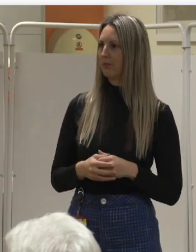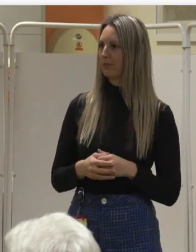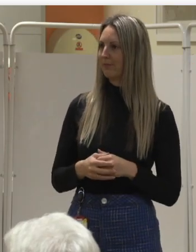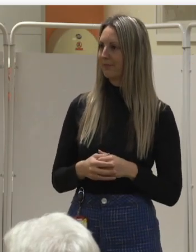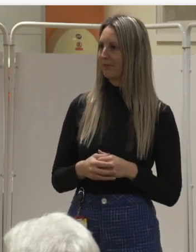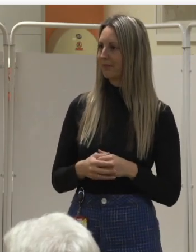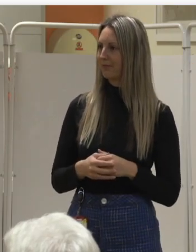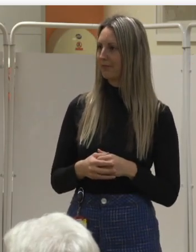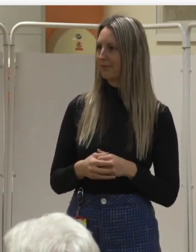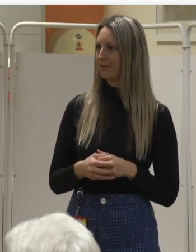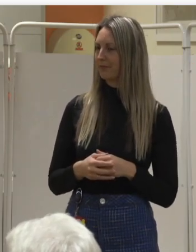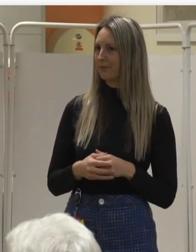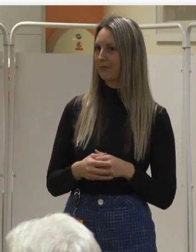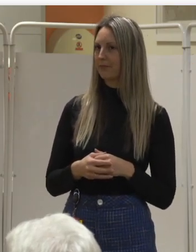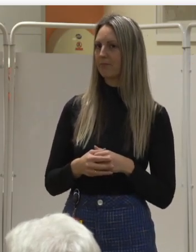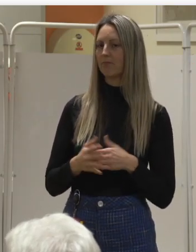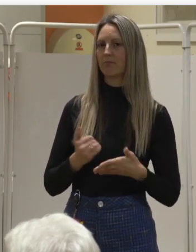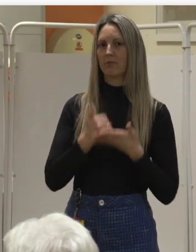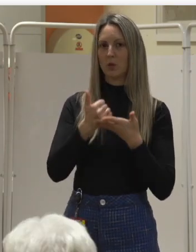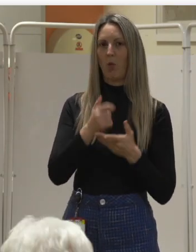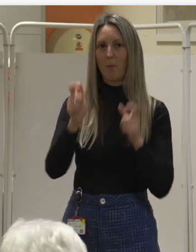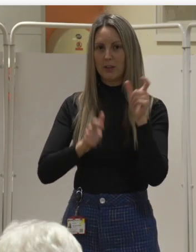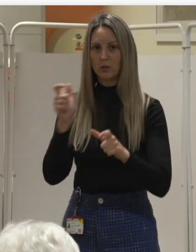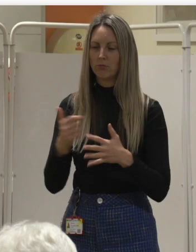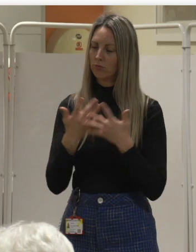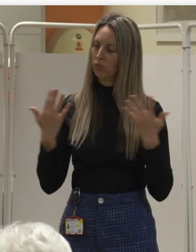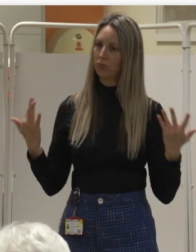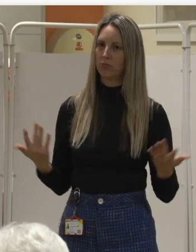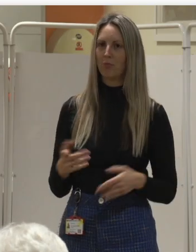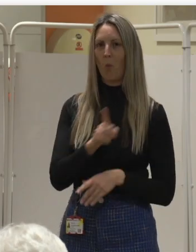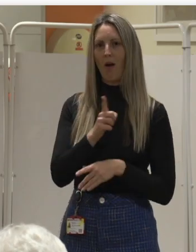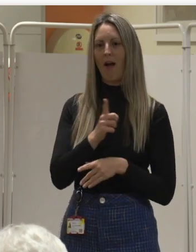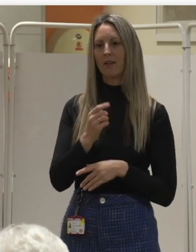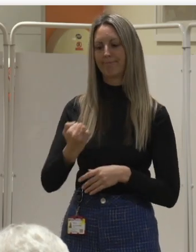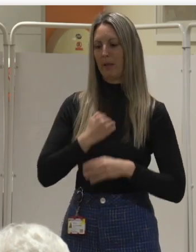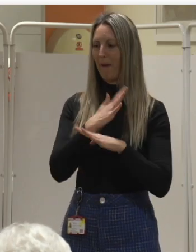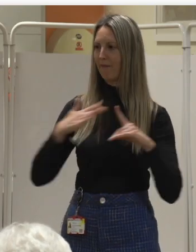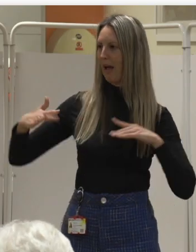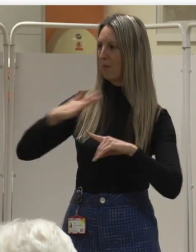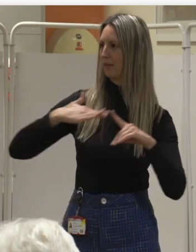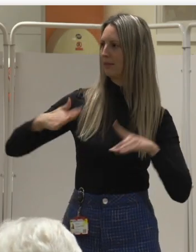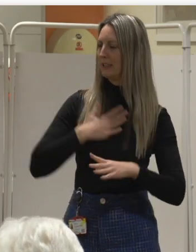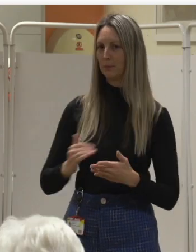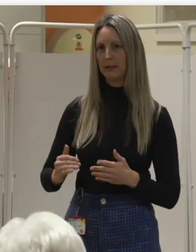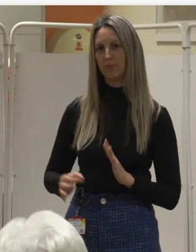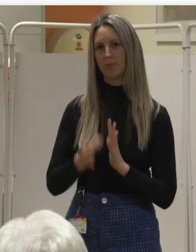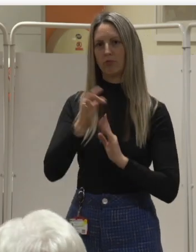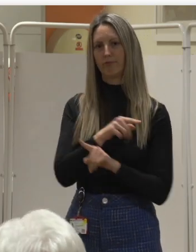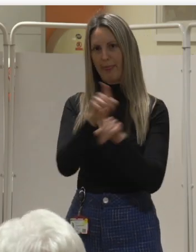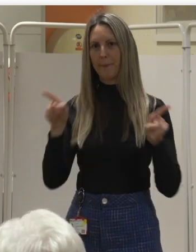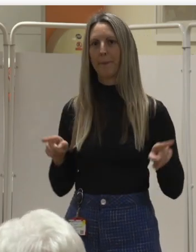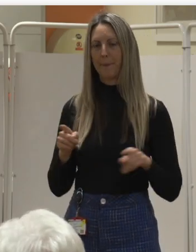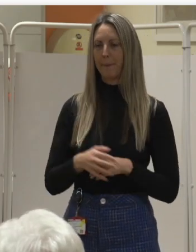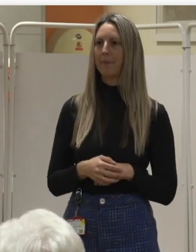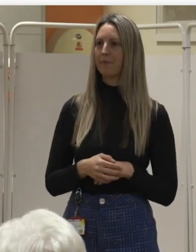we do, so we do a lot of work to support our patients to make our environment better for them. So if you ever spend any